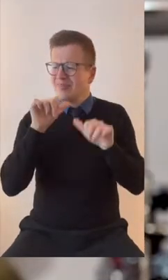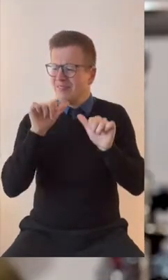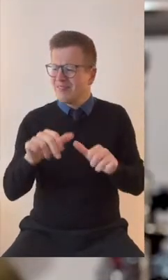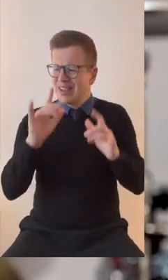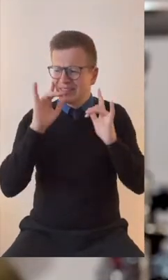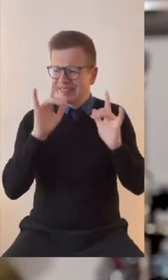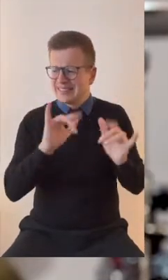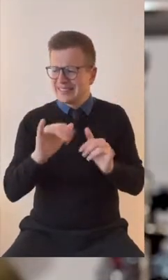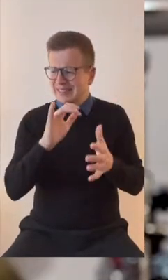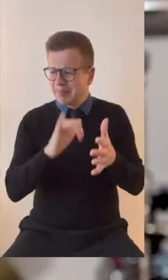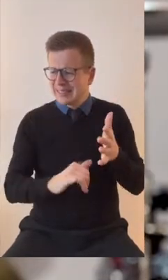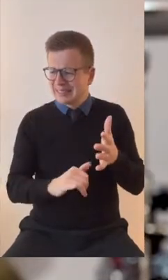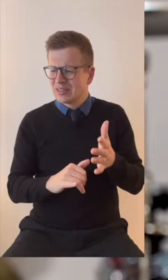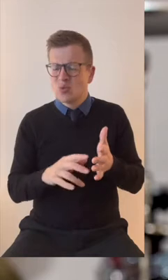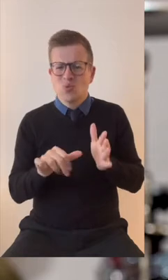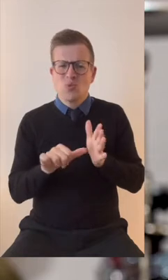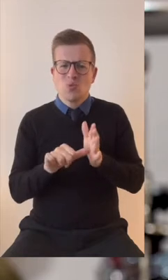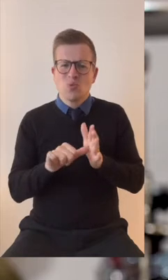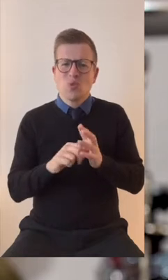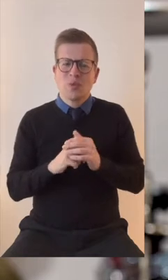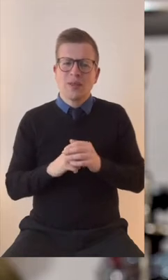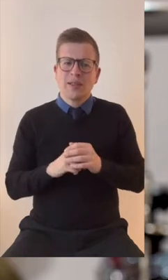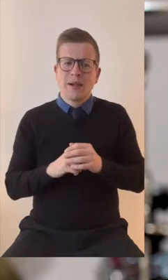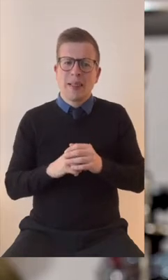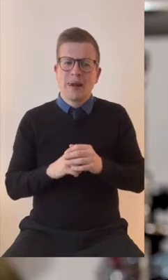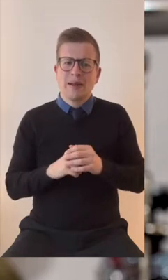piece? Difficult one.